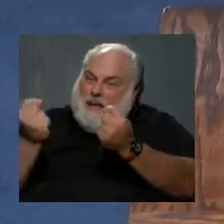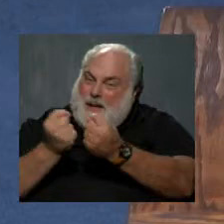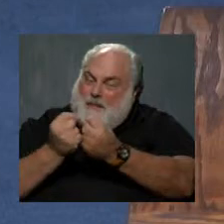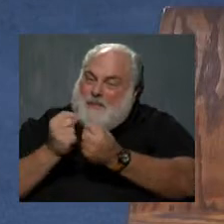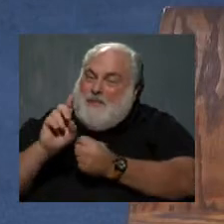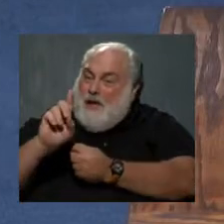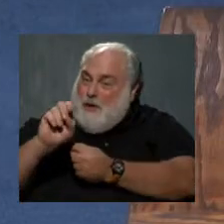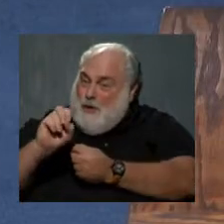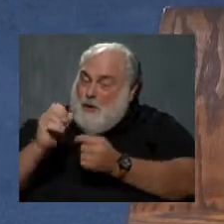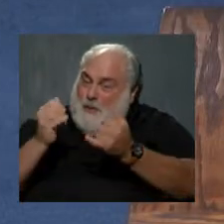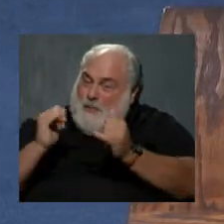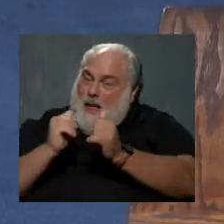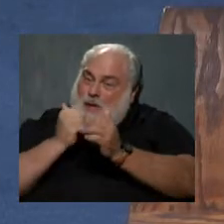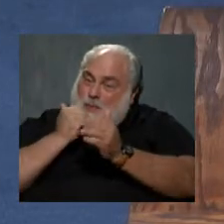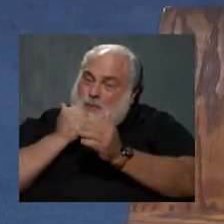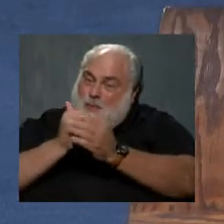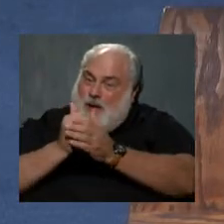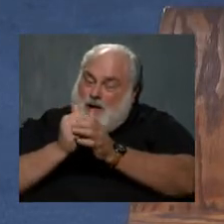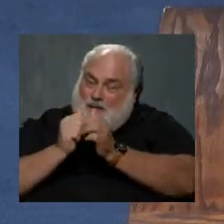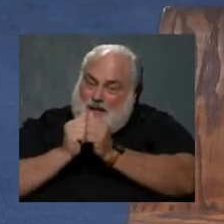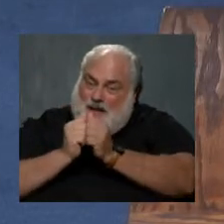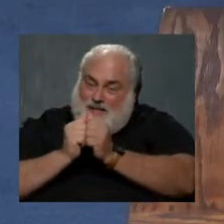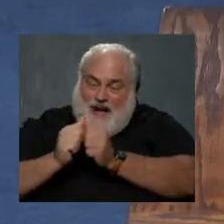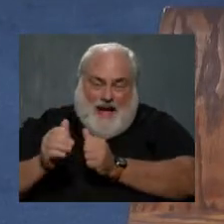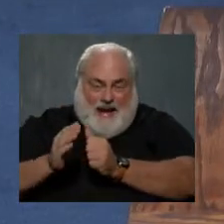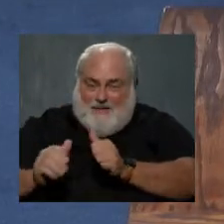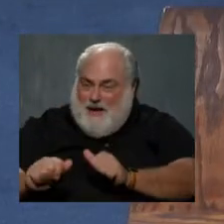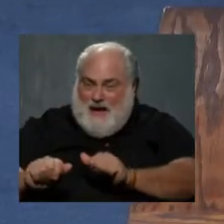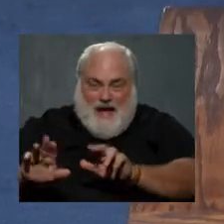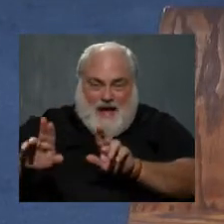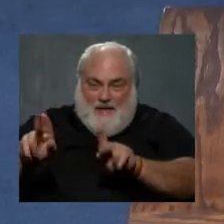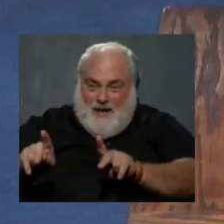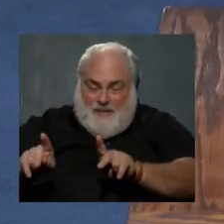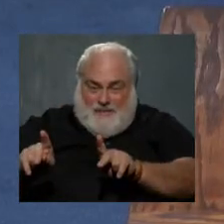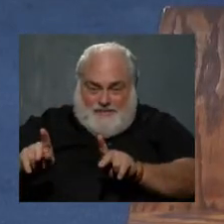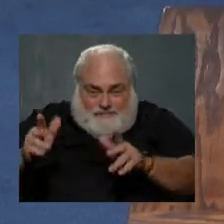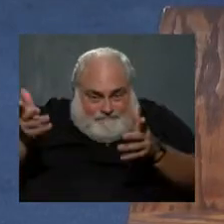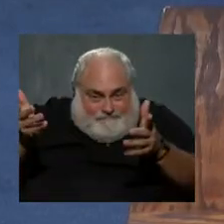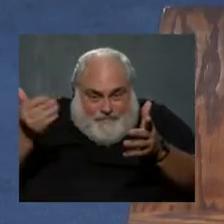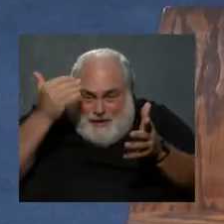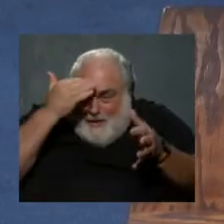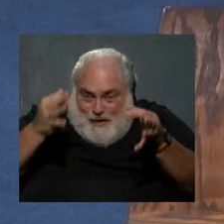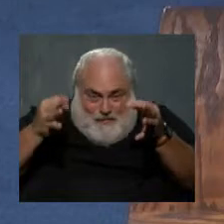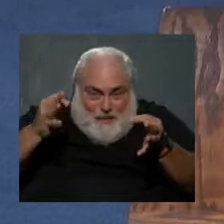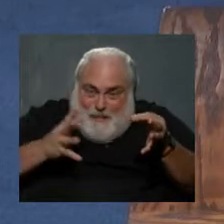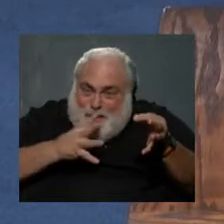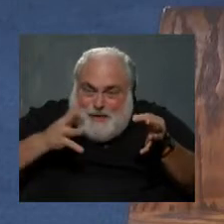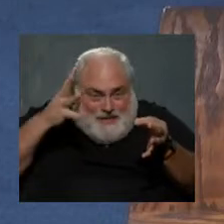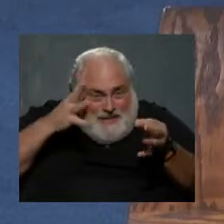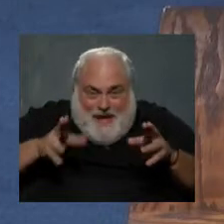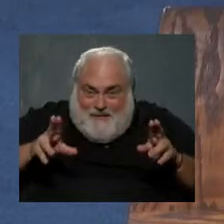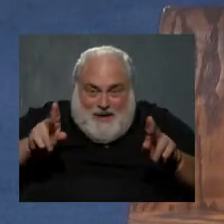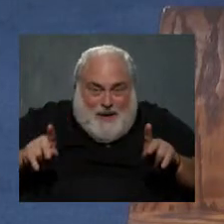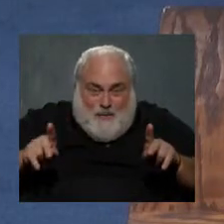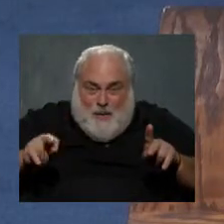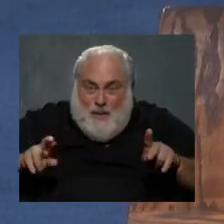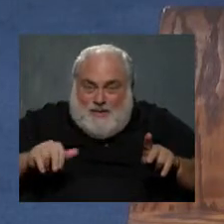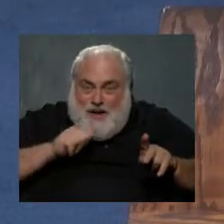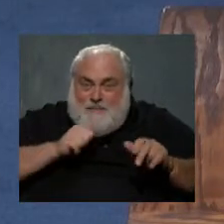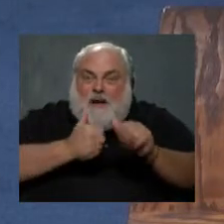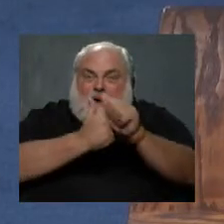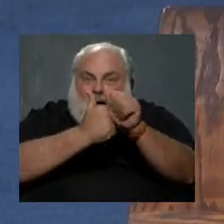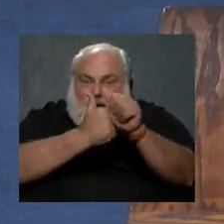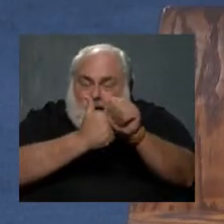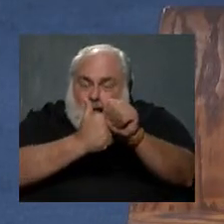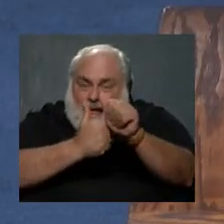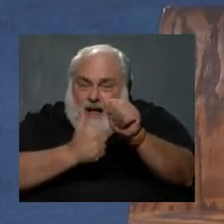do play well together. I never gave up on them. I don't know that the parents gave up on them that game. We were behind.